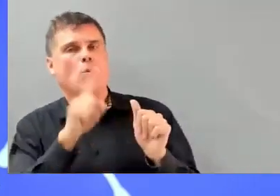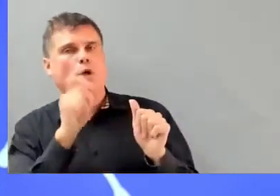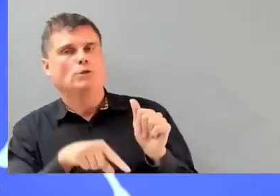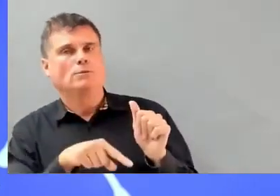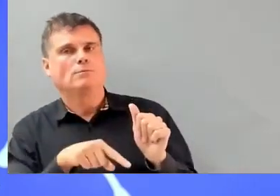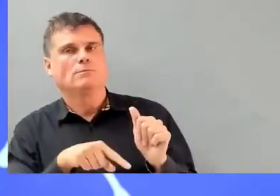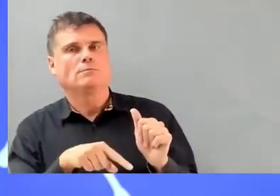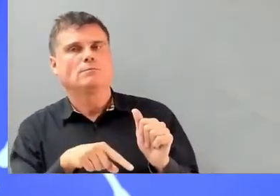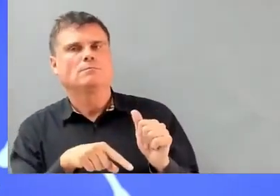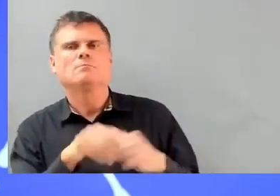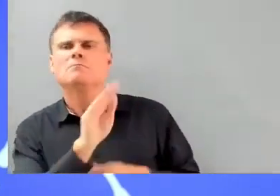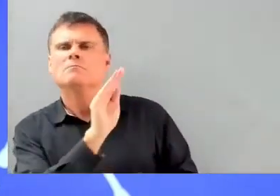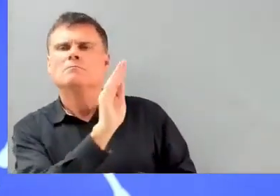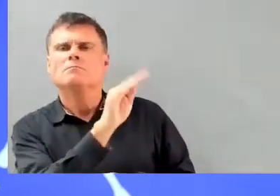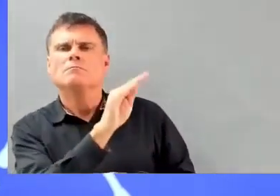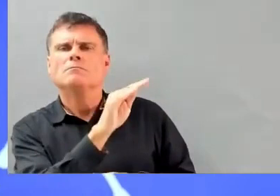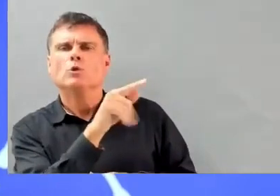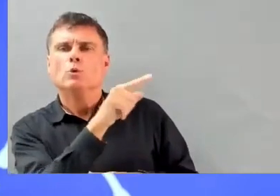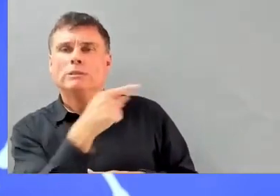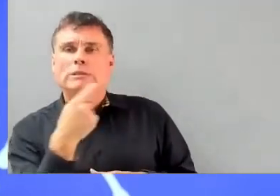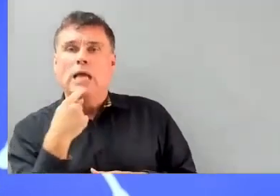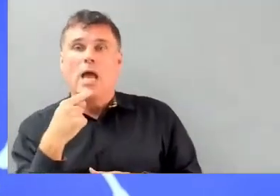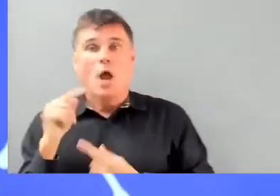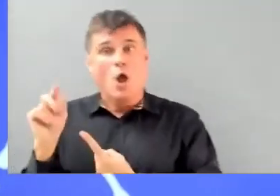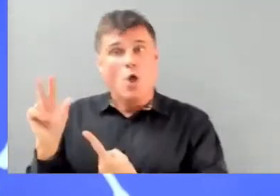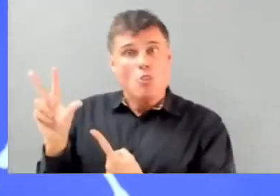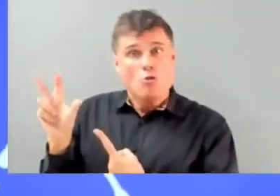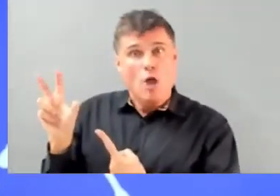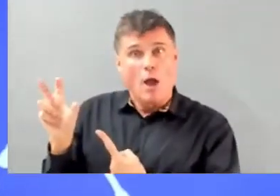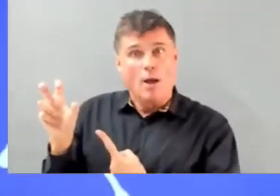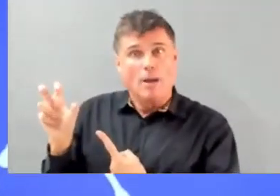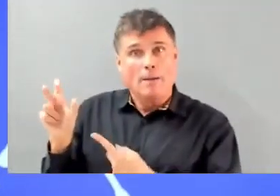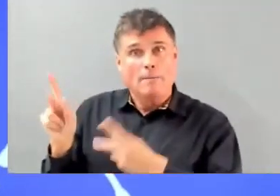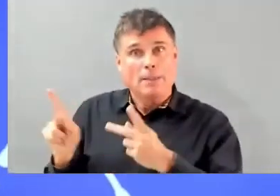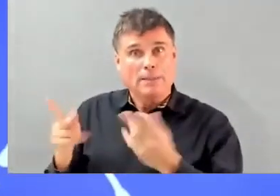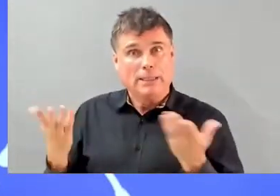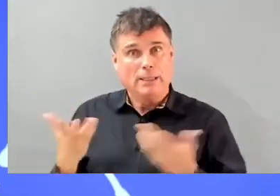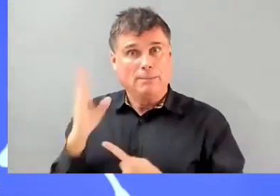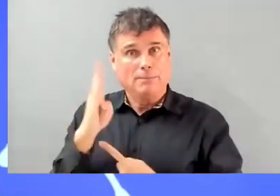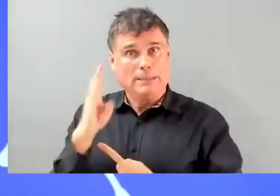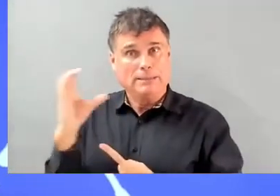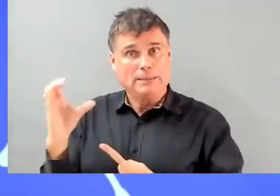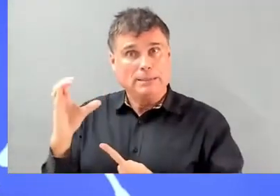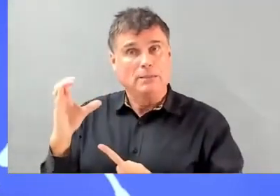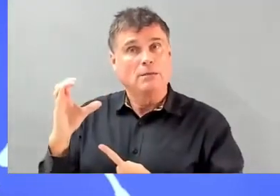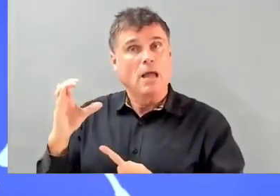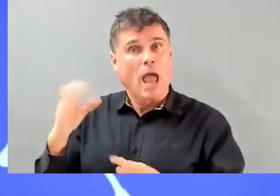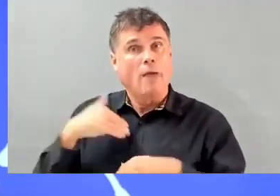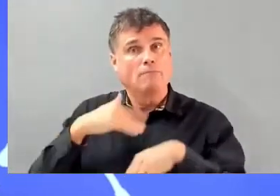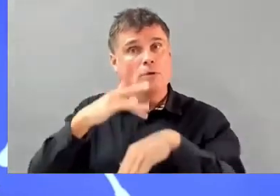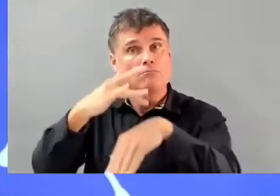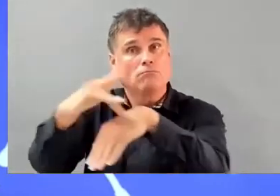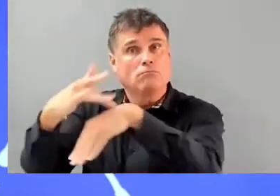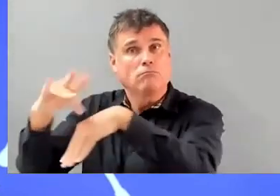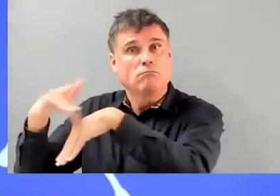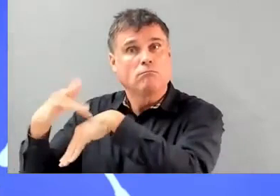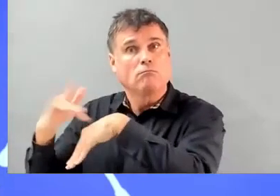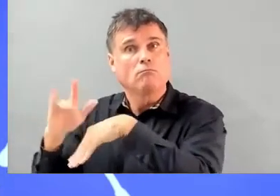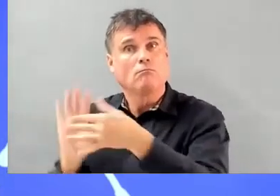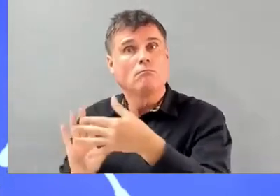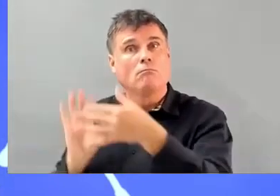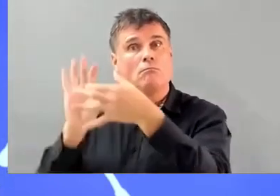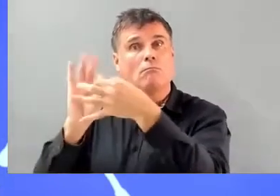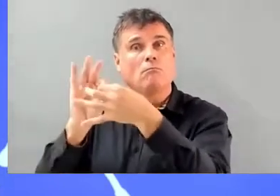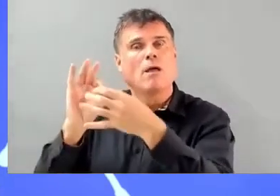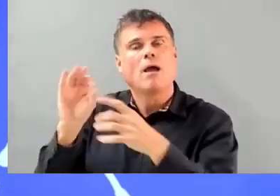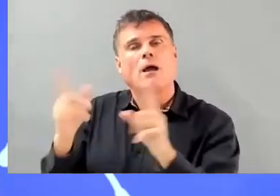said 300 people in BC was the estimate that might be eligible for the associate physician class. I'm wondering if